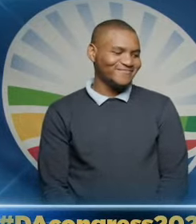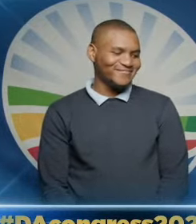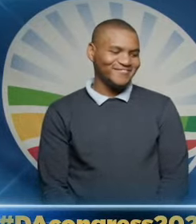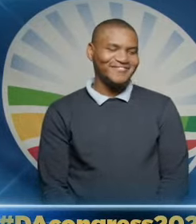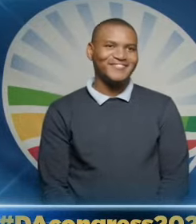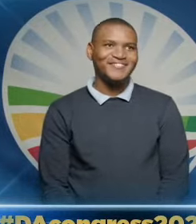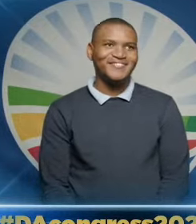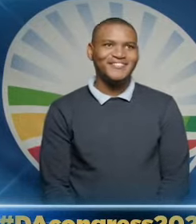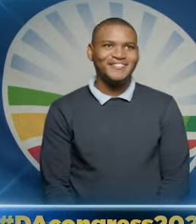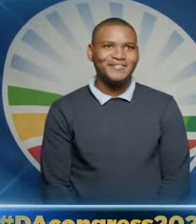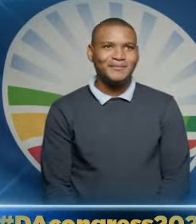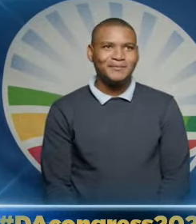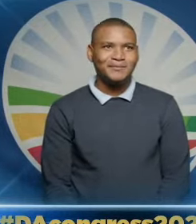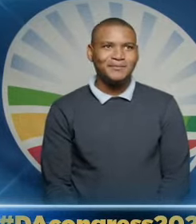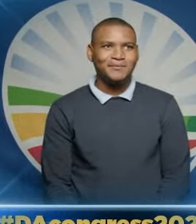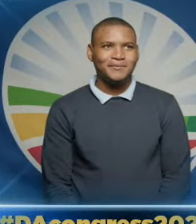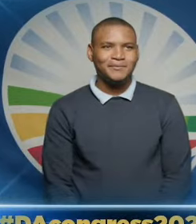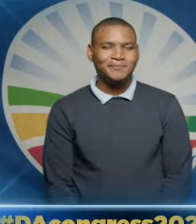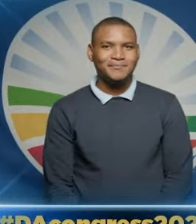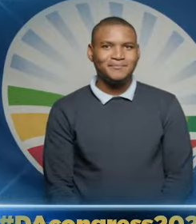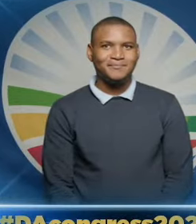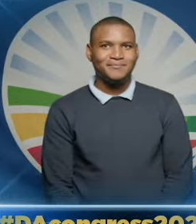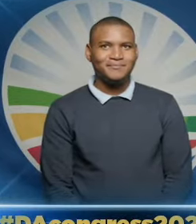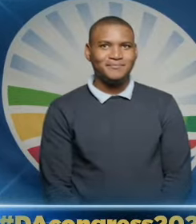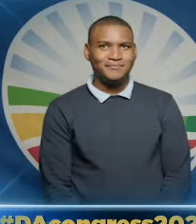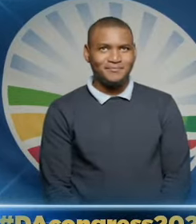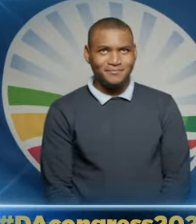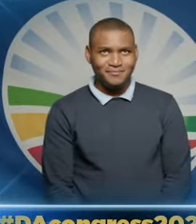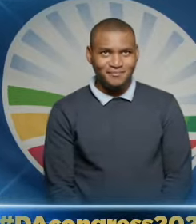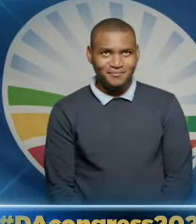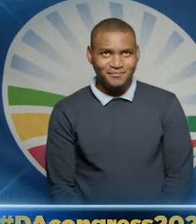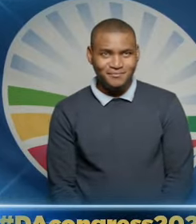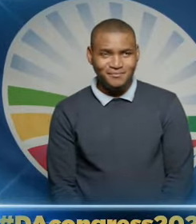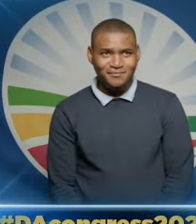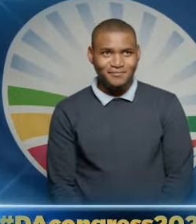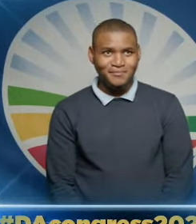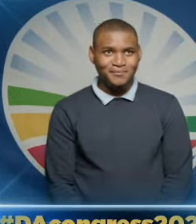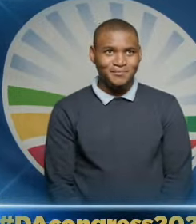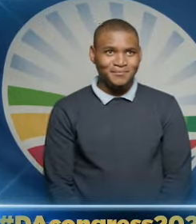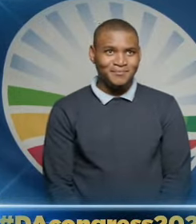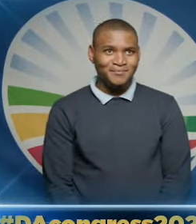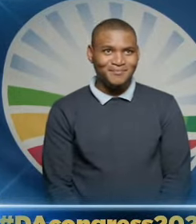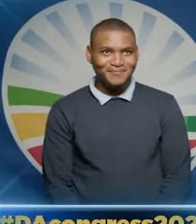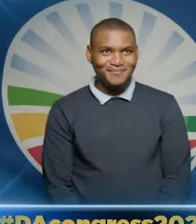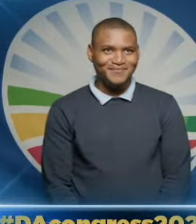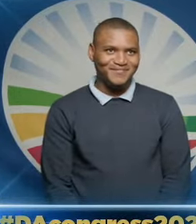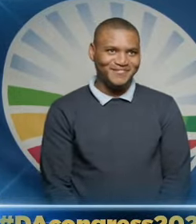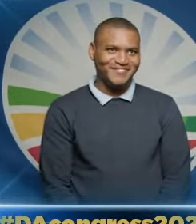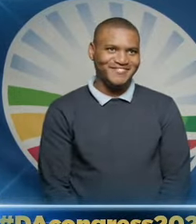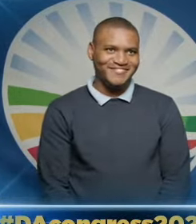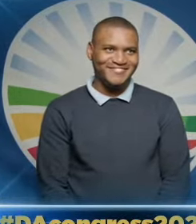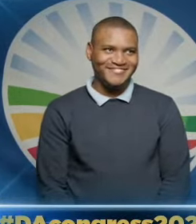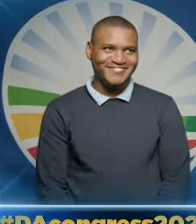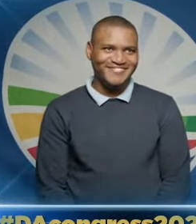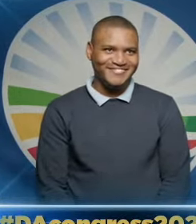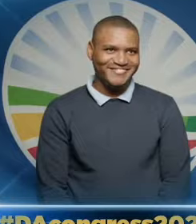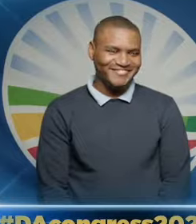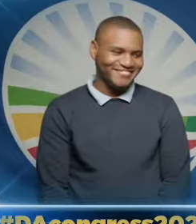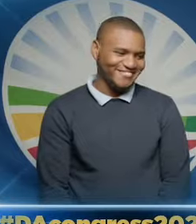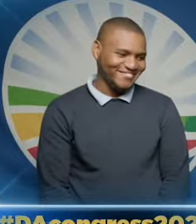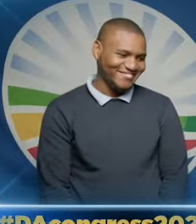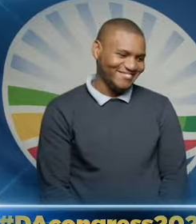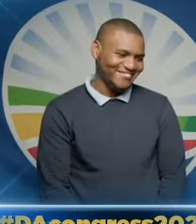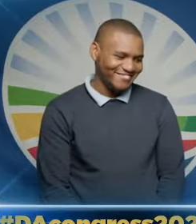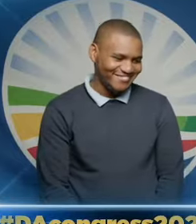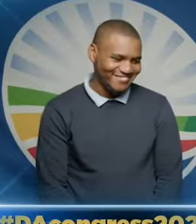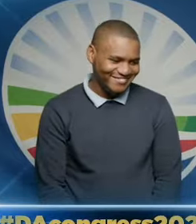Delegates, you have shown great enthusiasm and energy so far, and it is now time for our